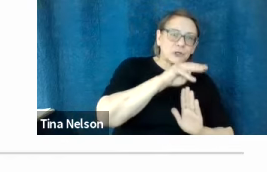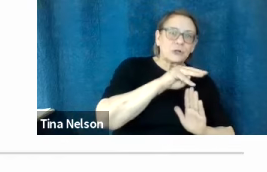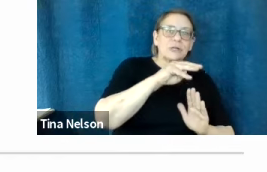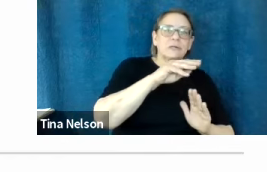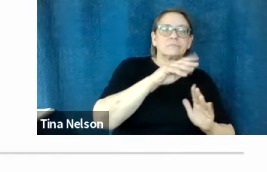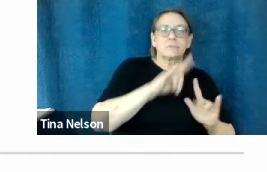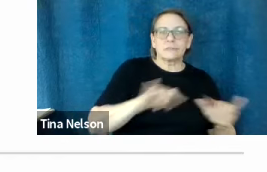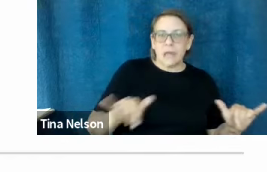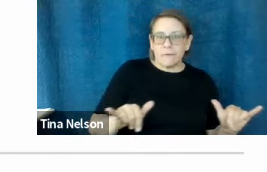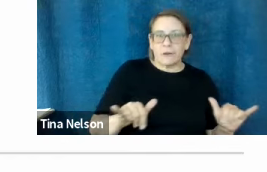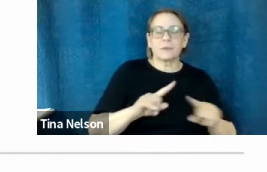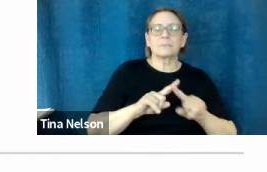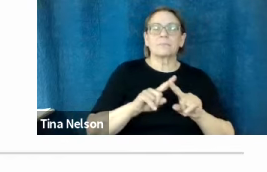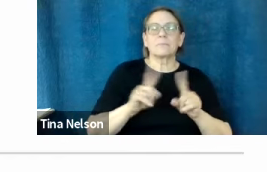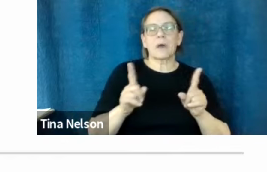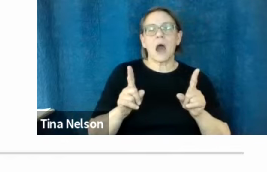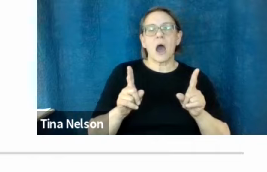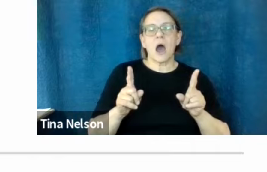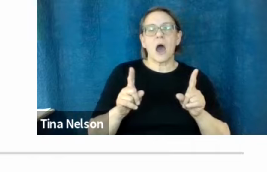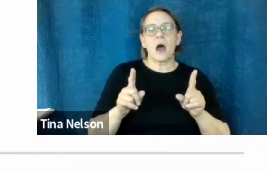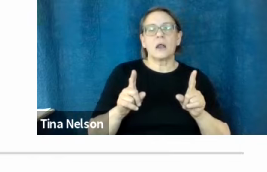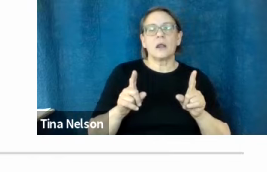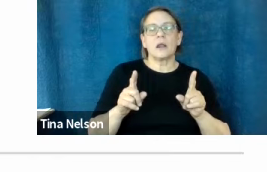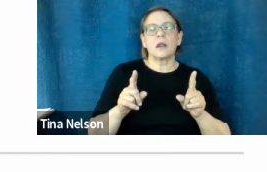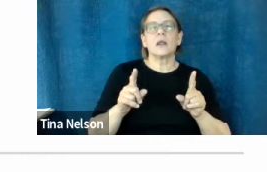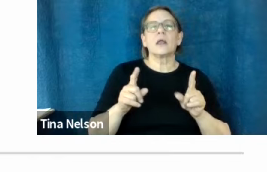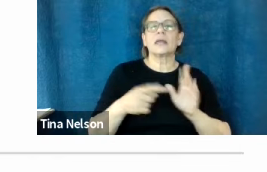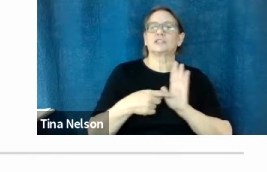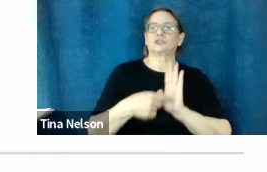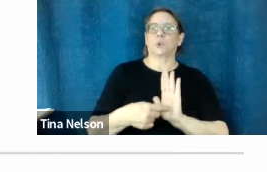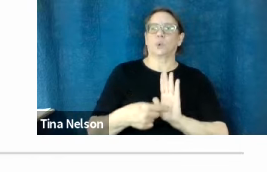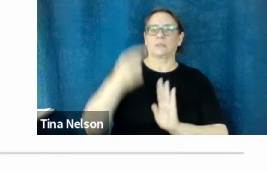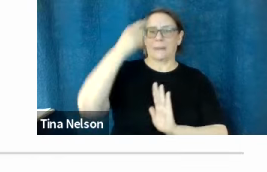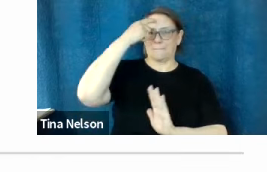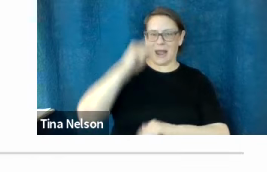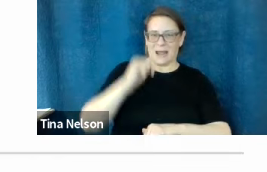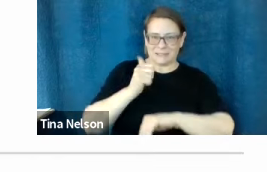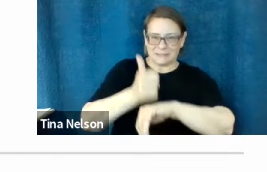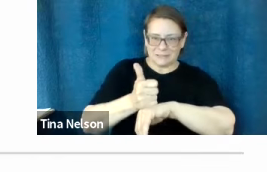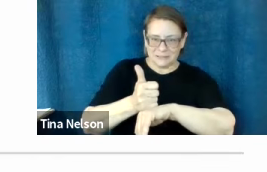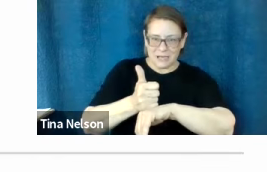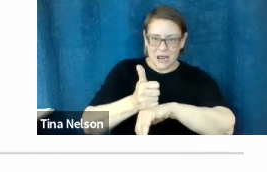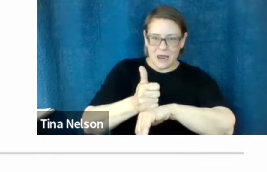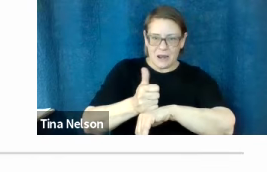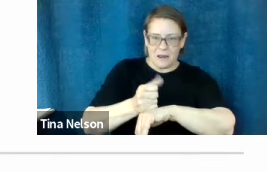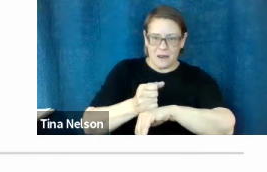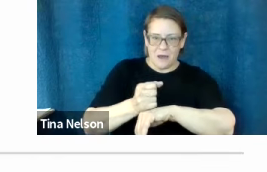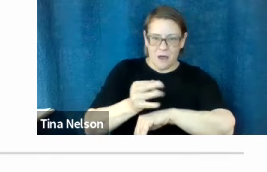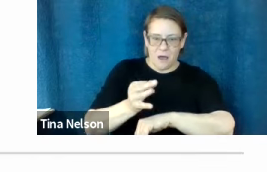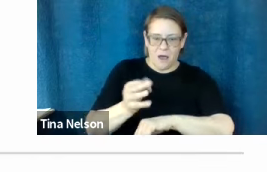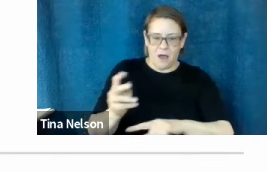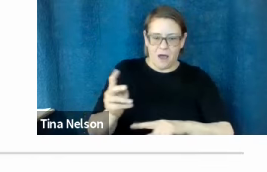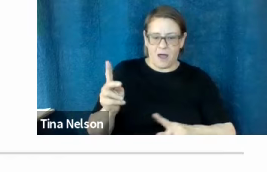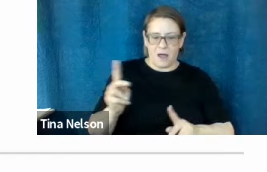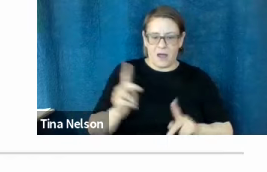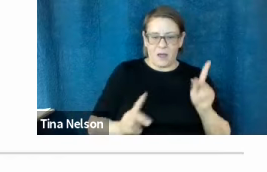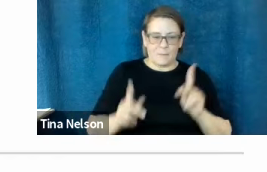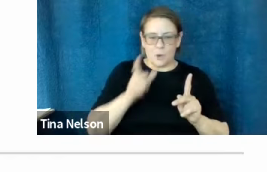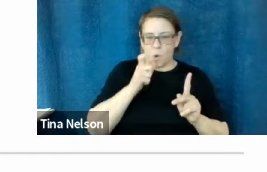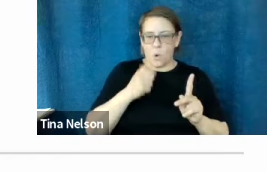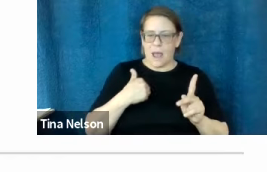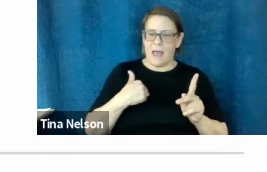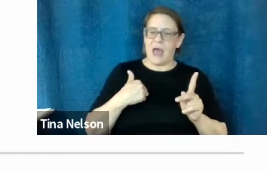so forth, but it, it will reflect the mindset of people who have some